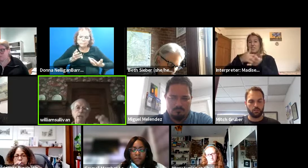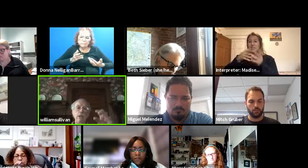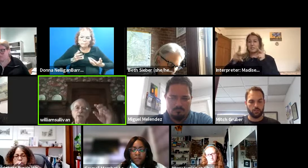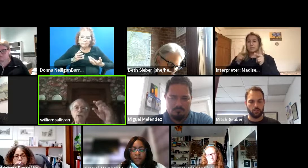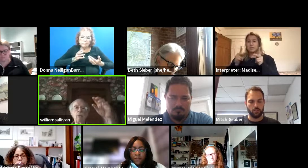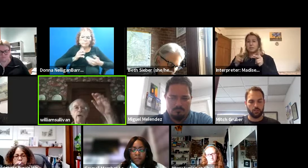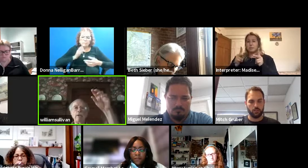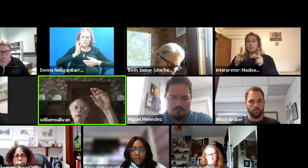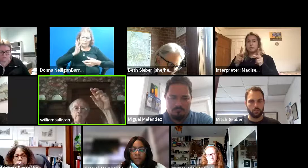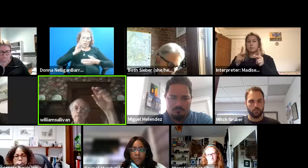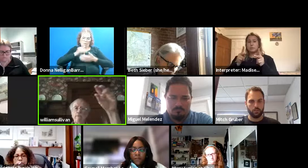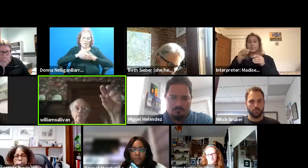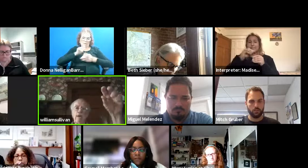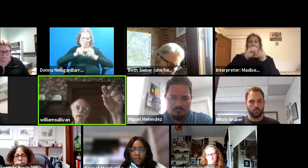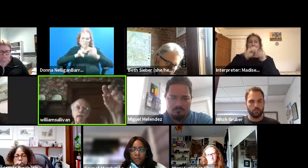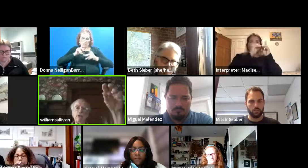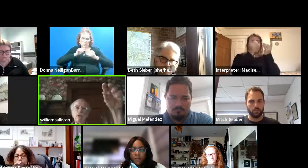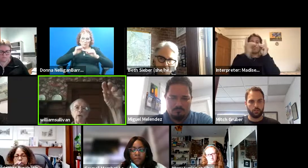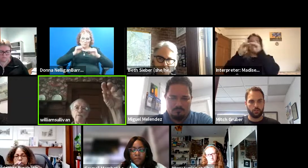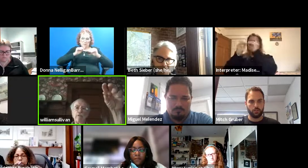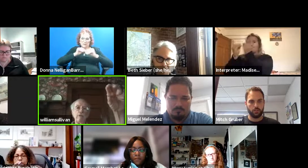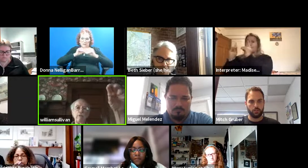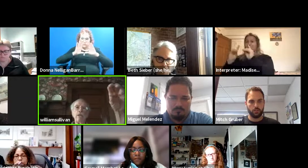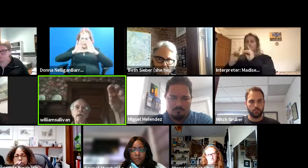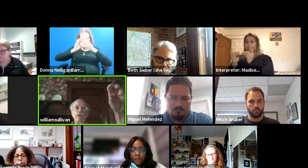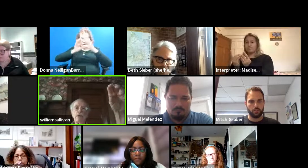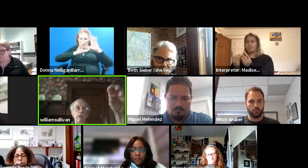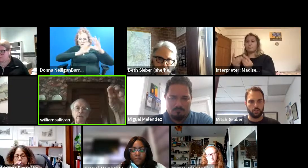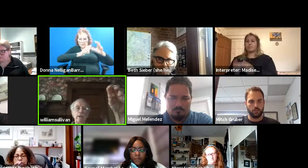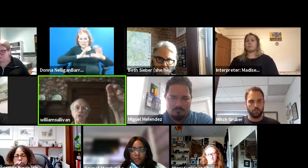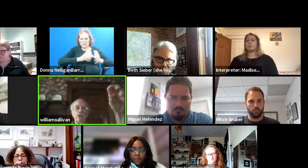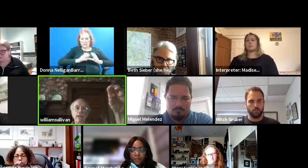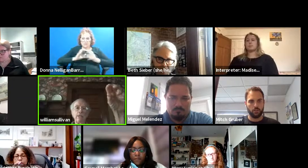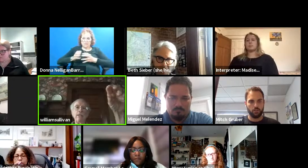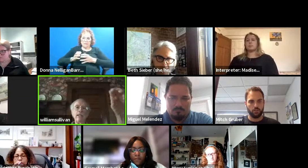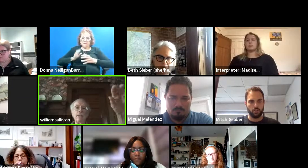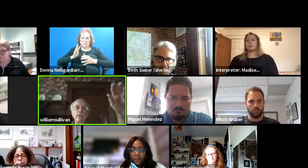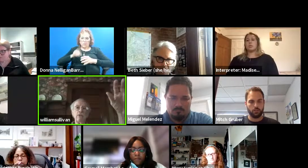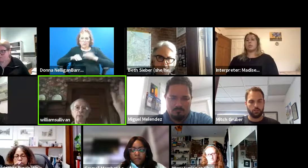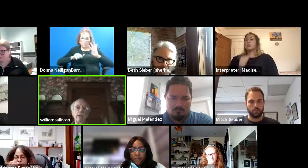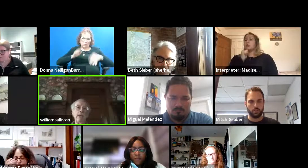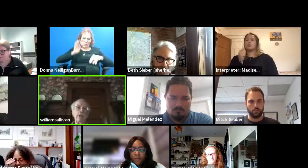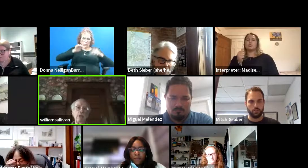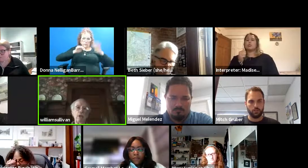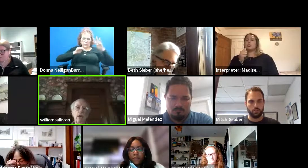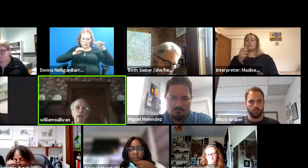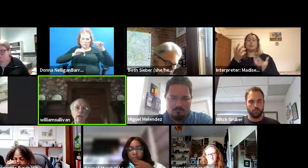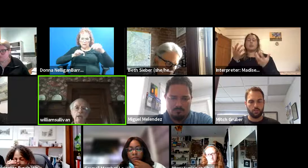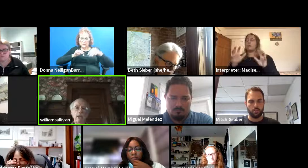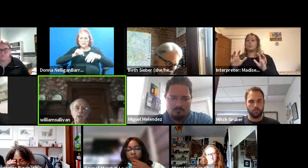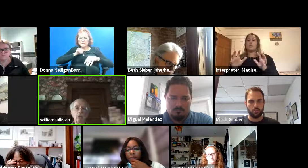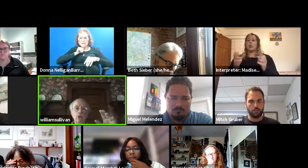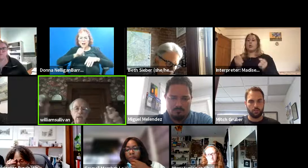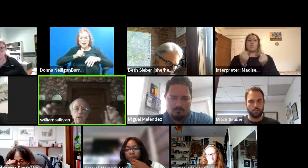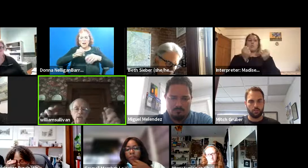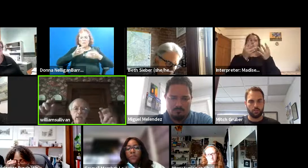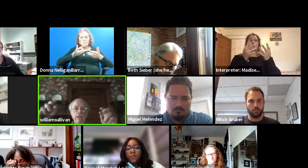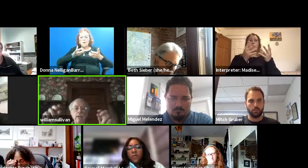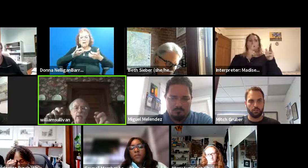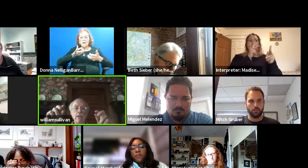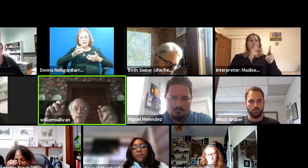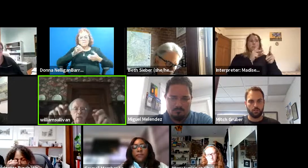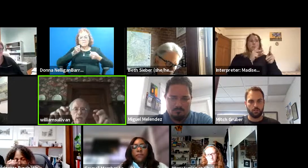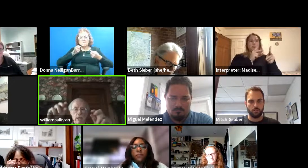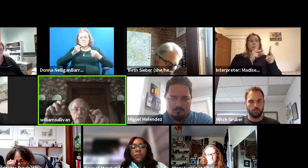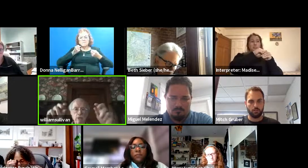district. You don't want 55,000 in one and 53,000 in another. That's just, that doesn't meet the test of the law. So it's